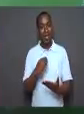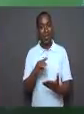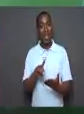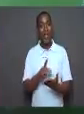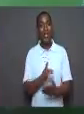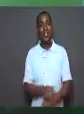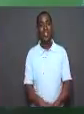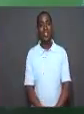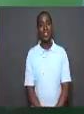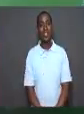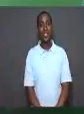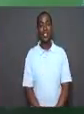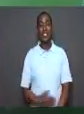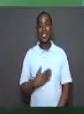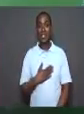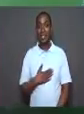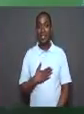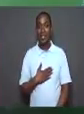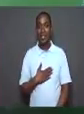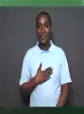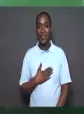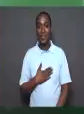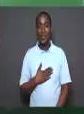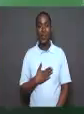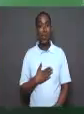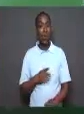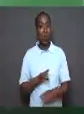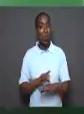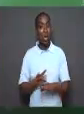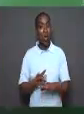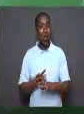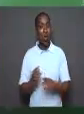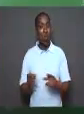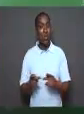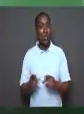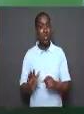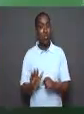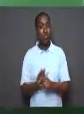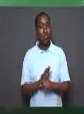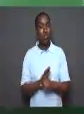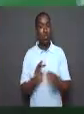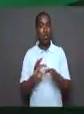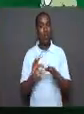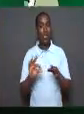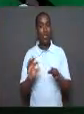learned. Please fill in the blanks to complete the